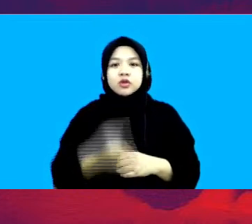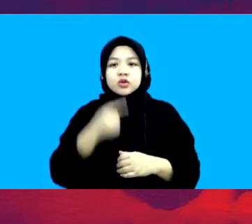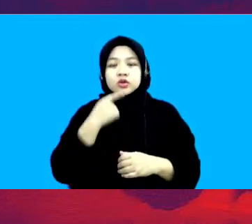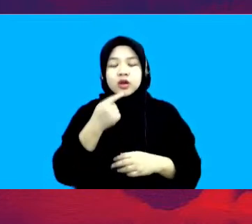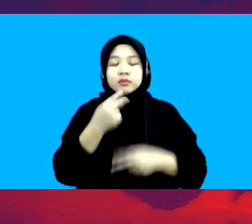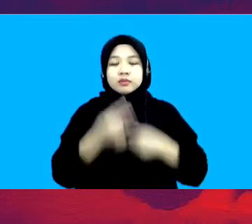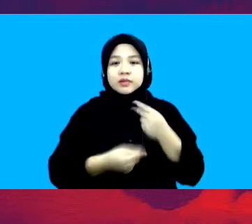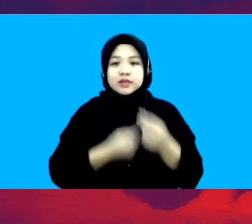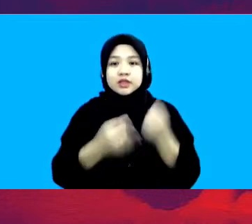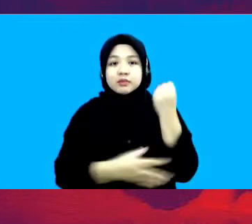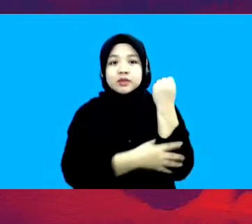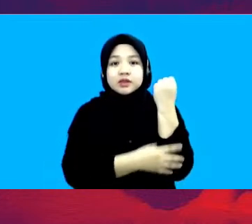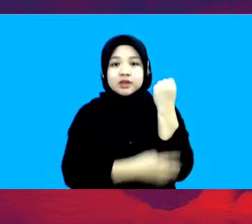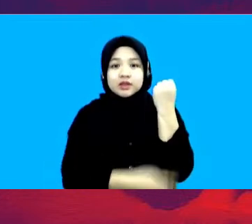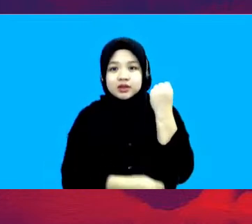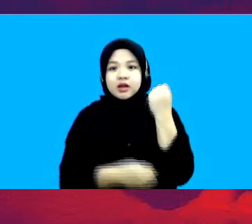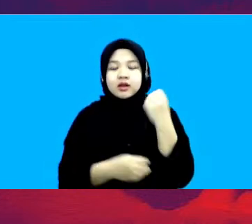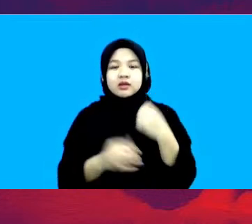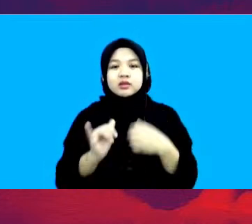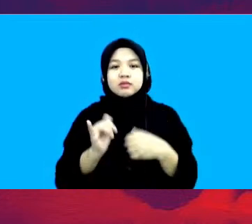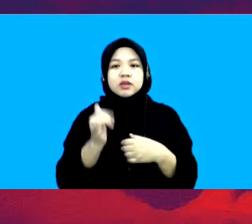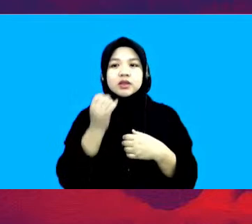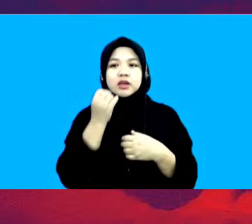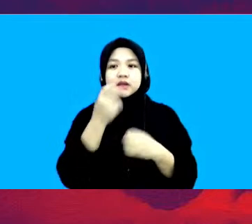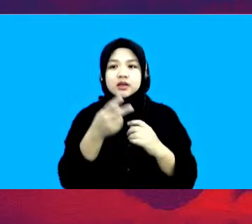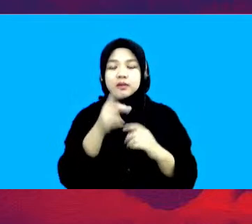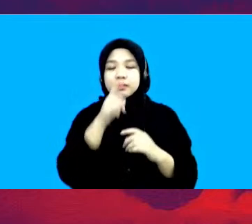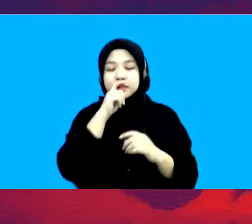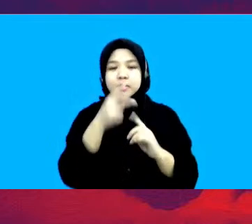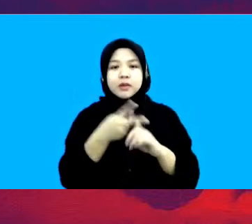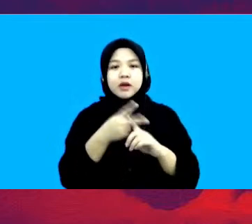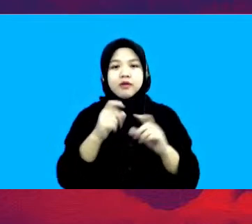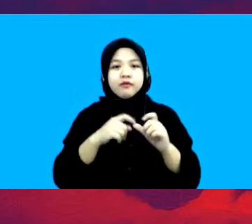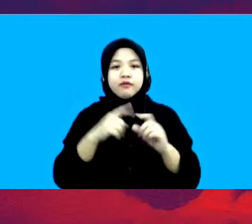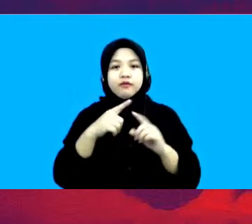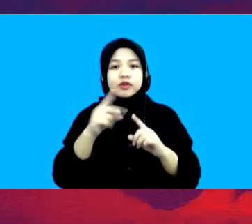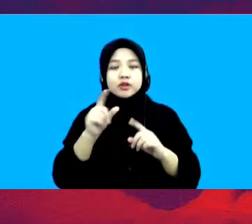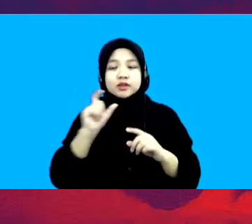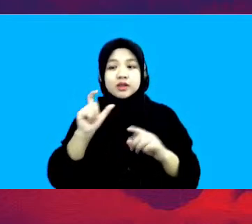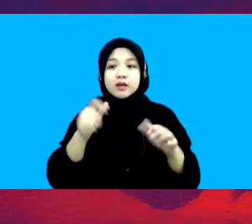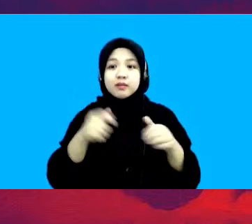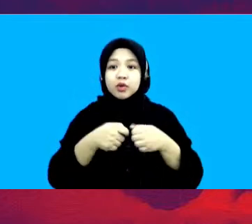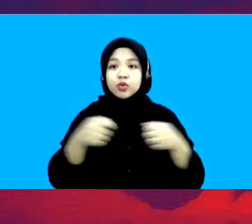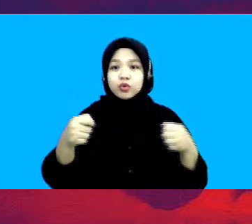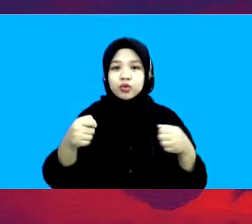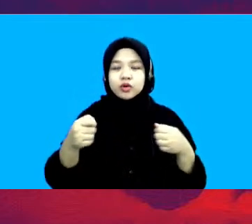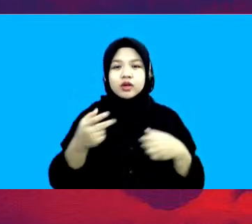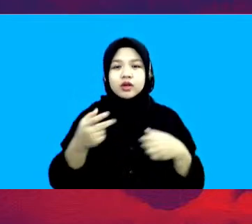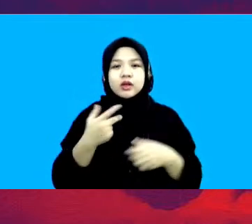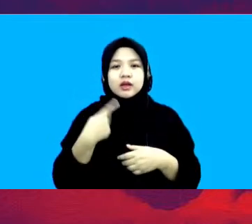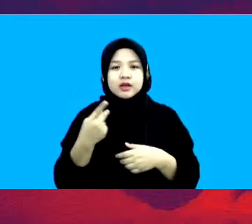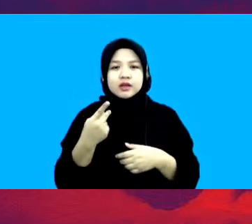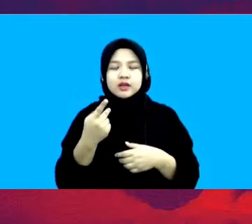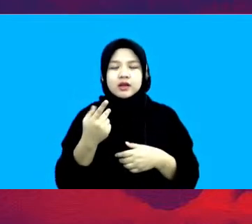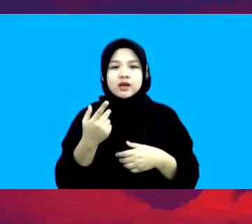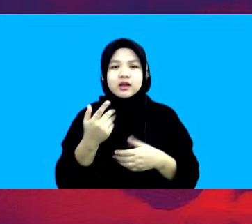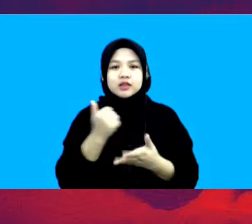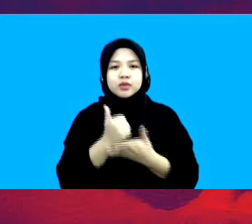multidimensional poverty index. And I do hope that this, sorry, I always forget about this Task Force 5